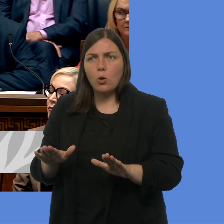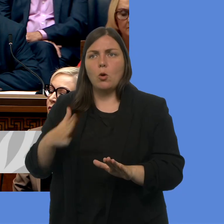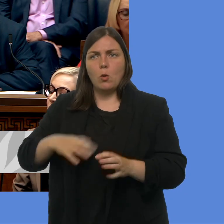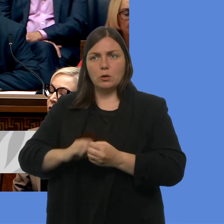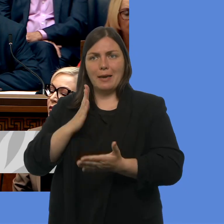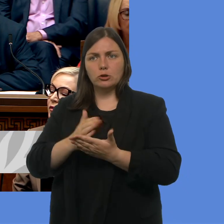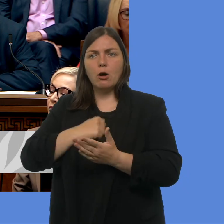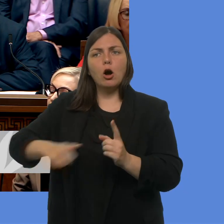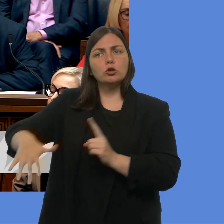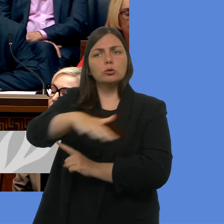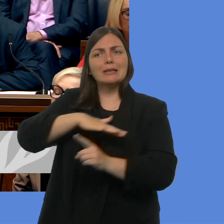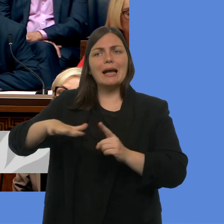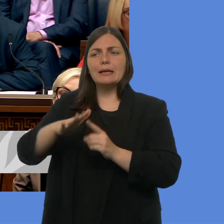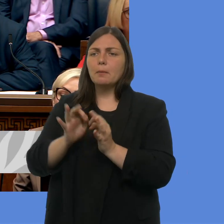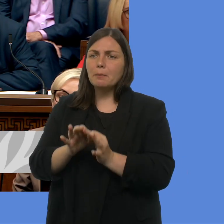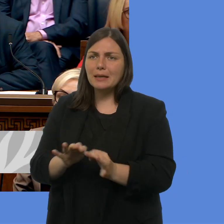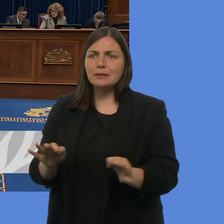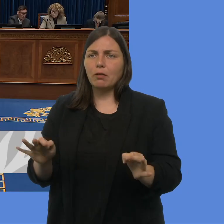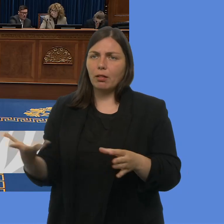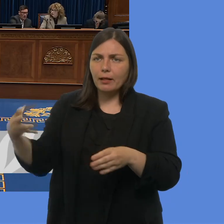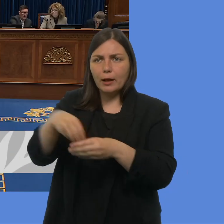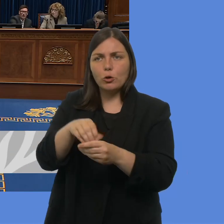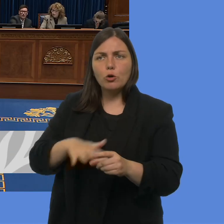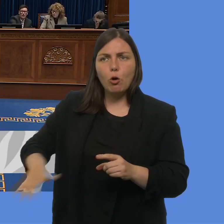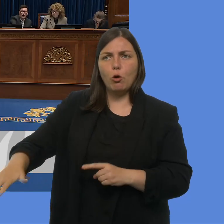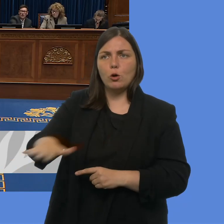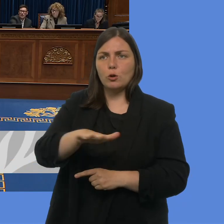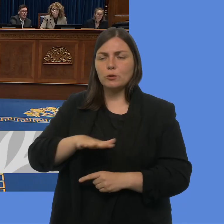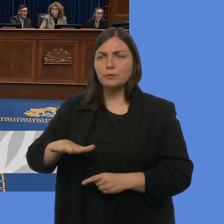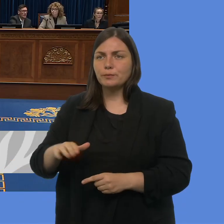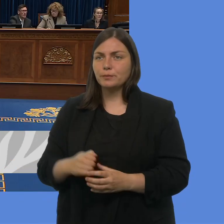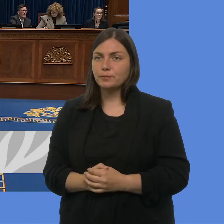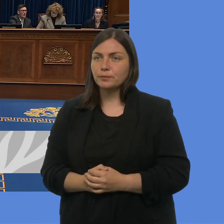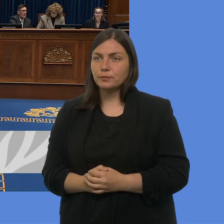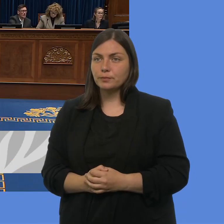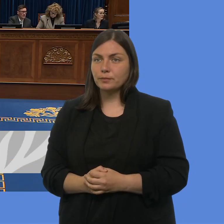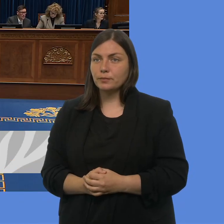inclusive shared future for all. Elisha McHugh.